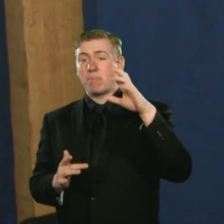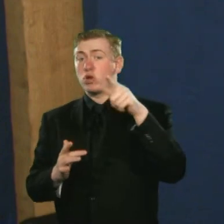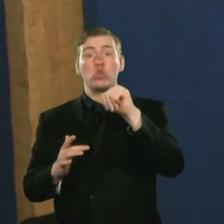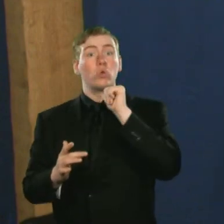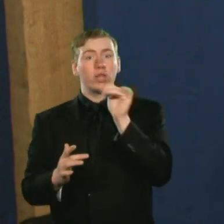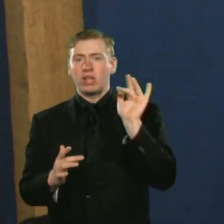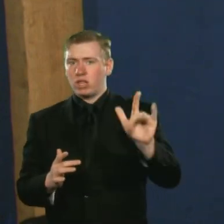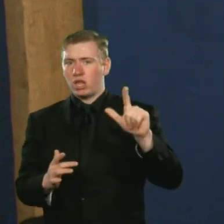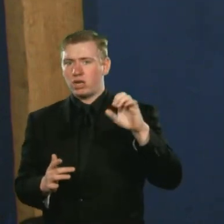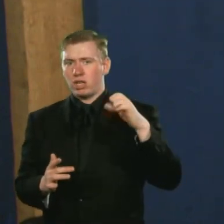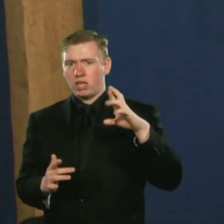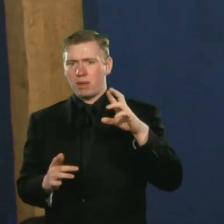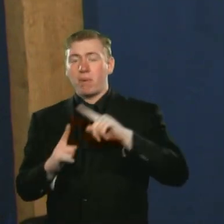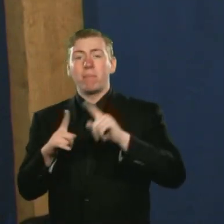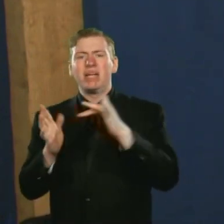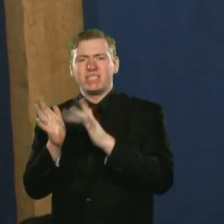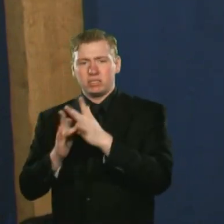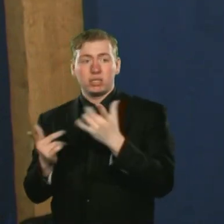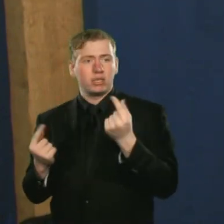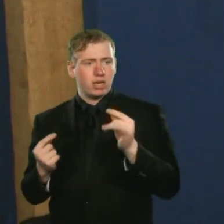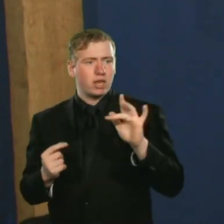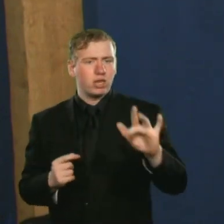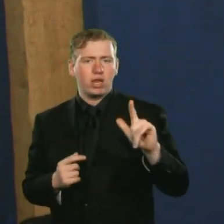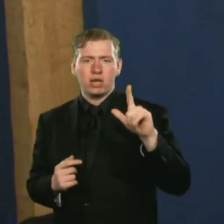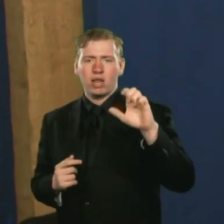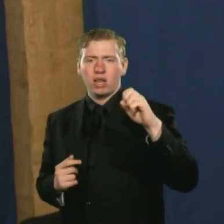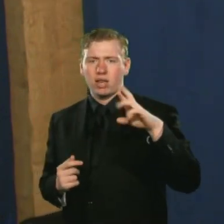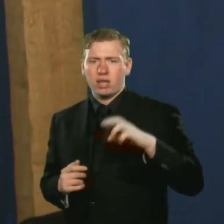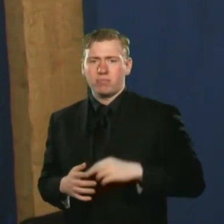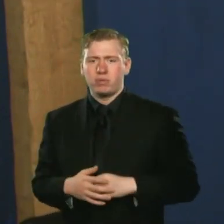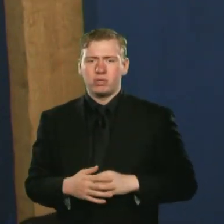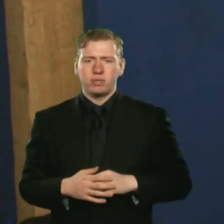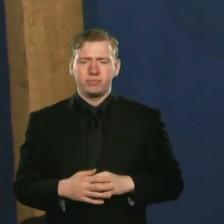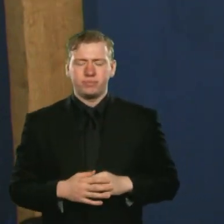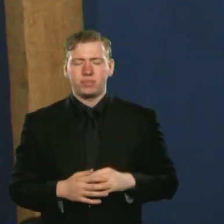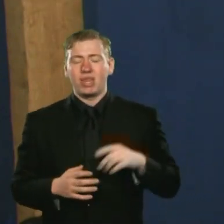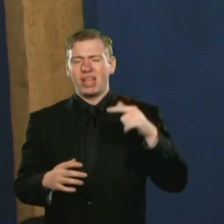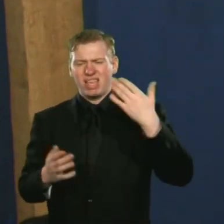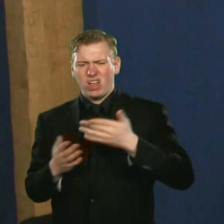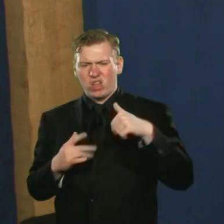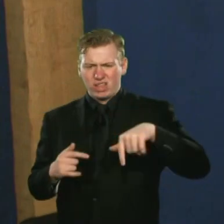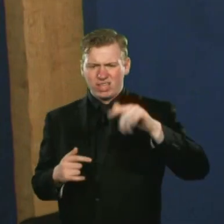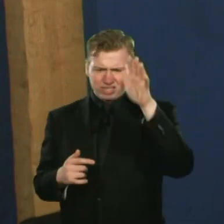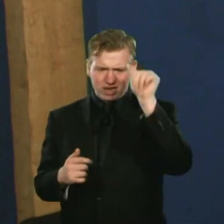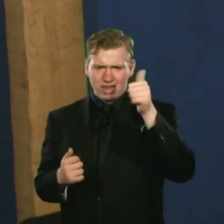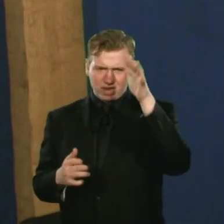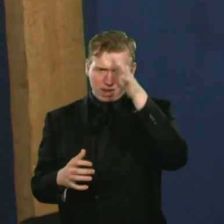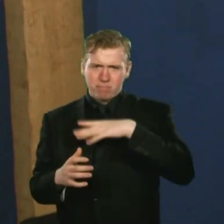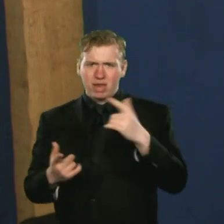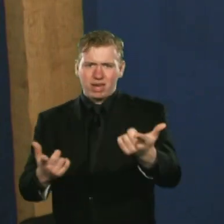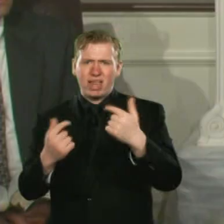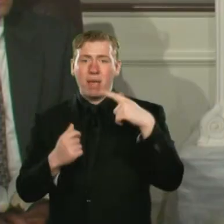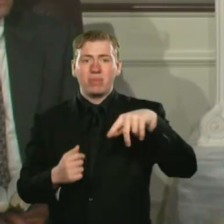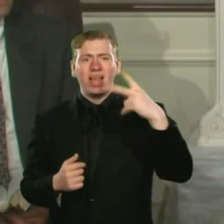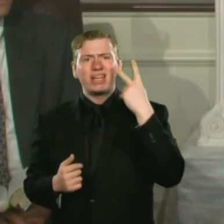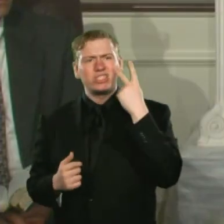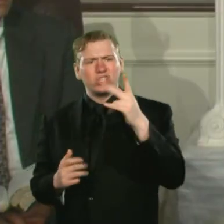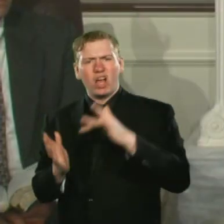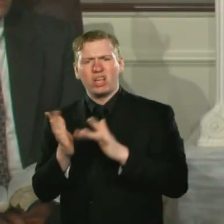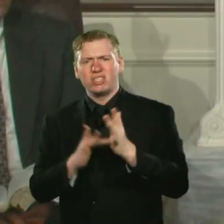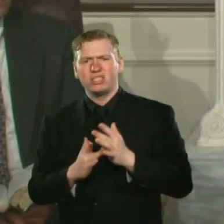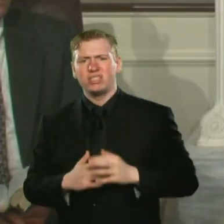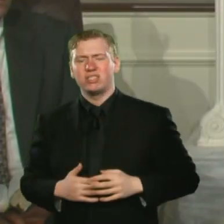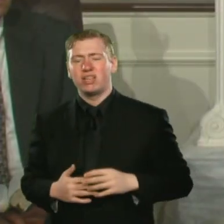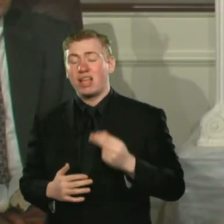do. He touched the leper. But here, these 10 men came and they saw Jesus. And there he is in